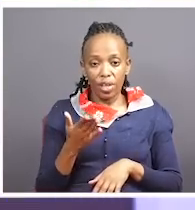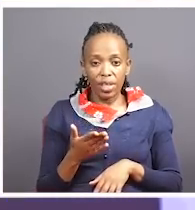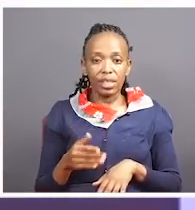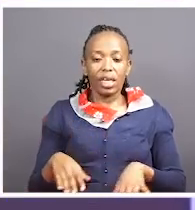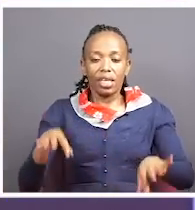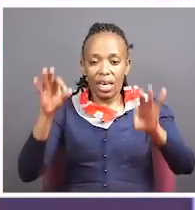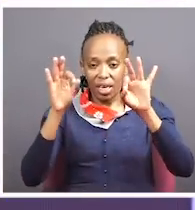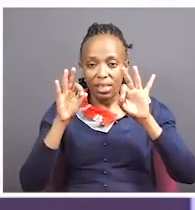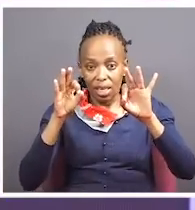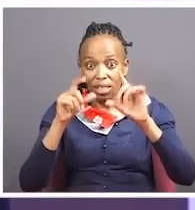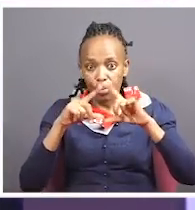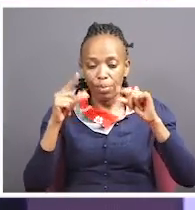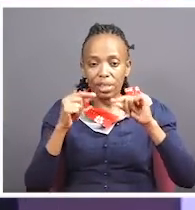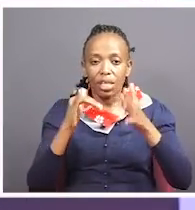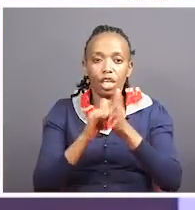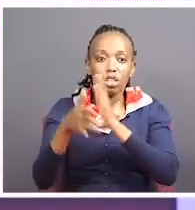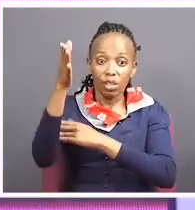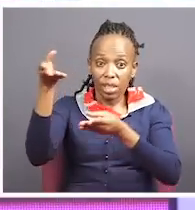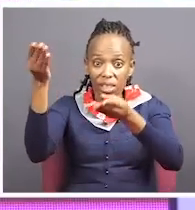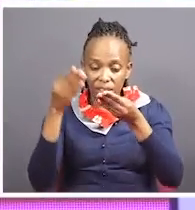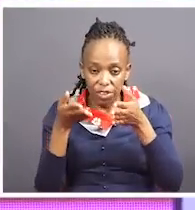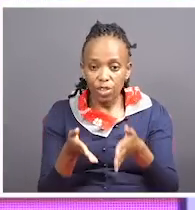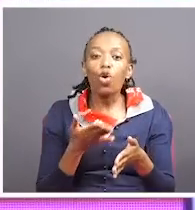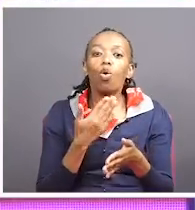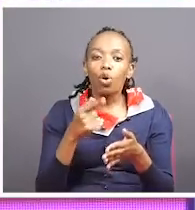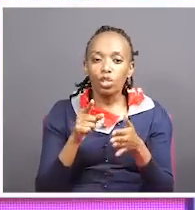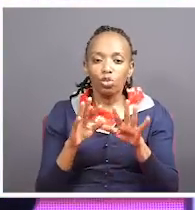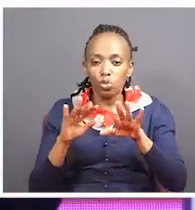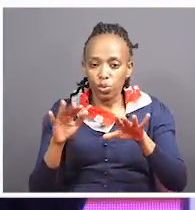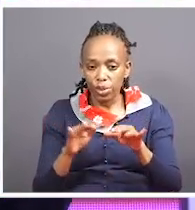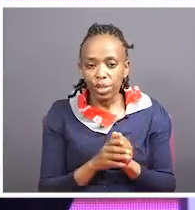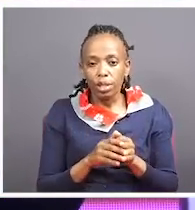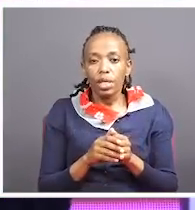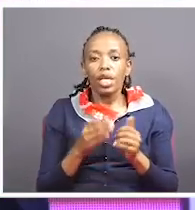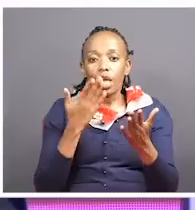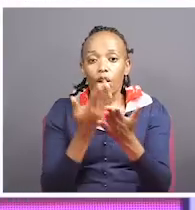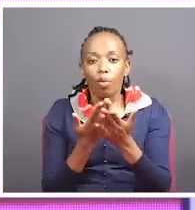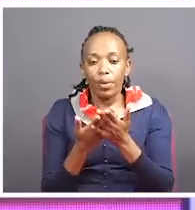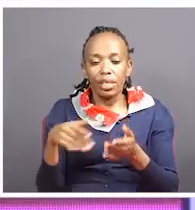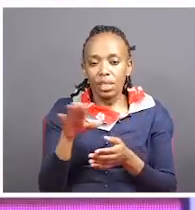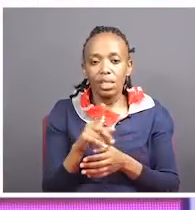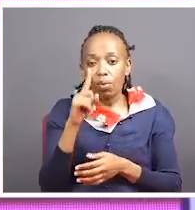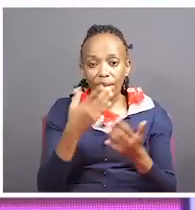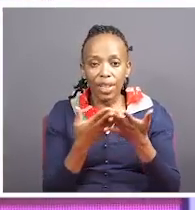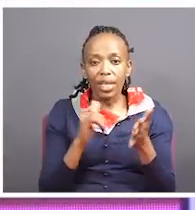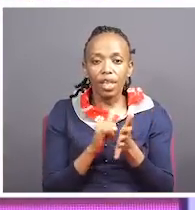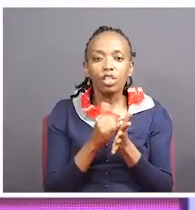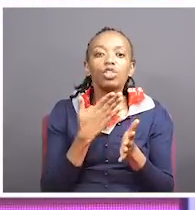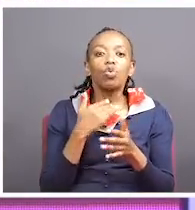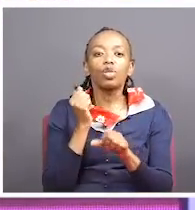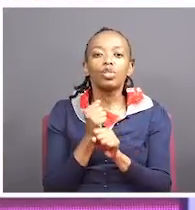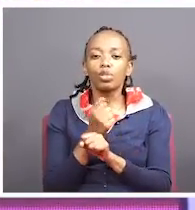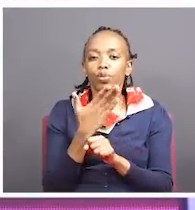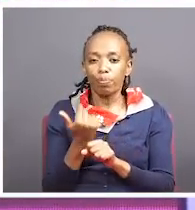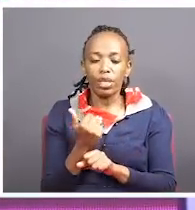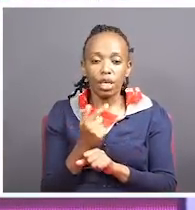an excellent, excellent message that God has given to us today. I want you to type in the comment section one thing that you want to